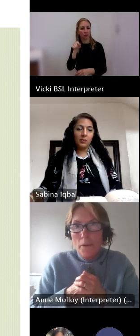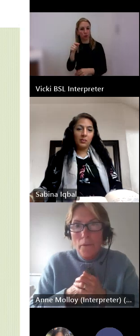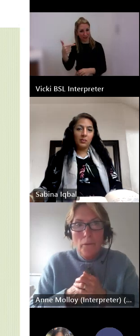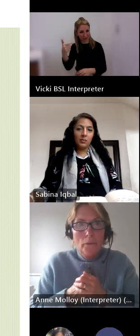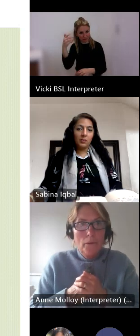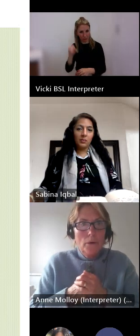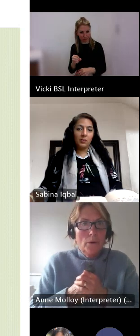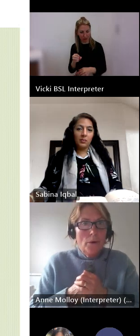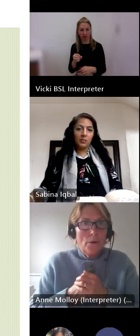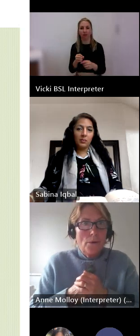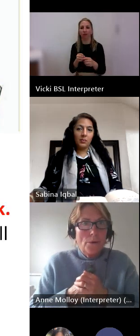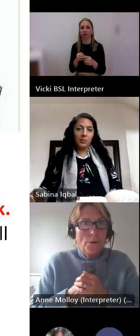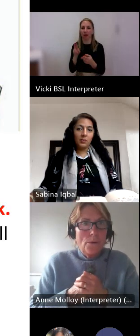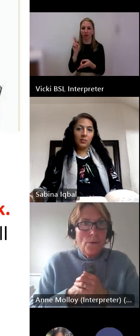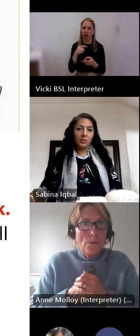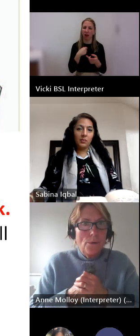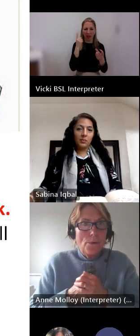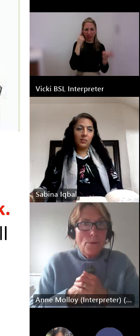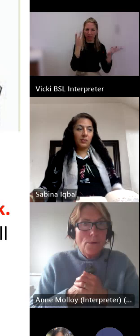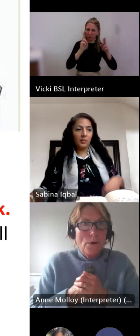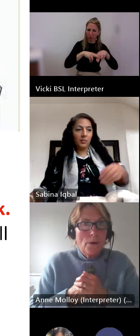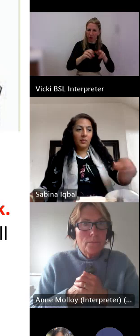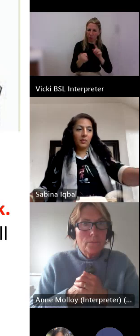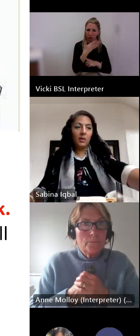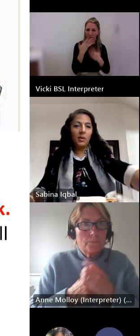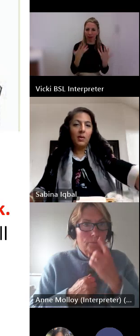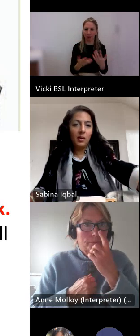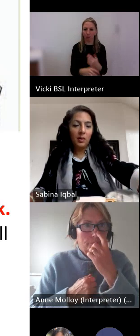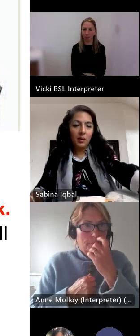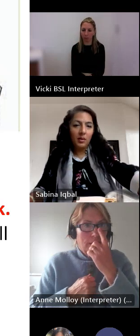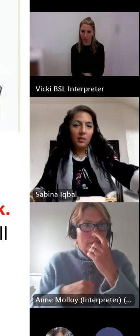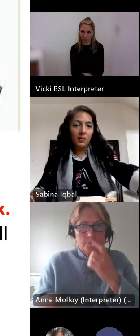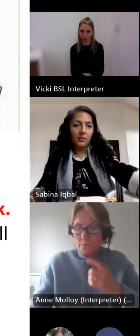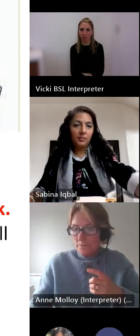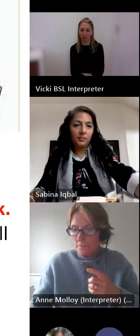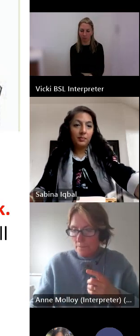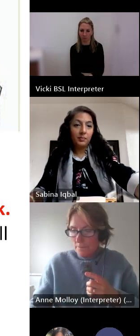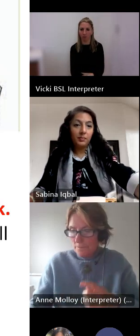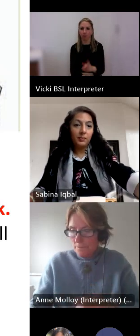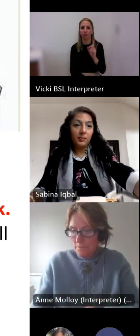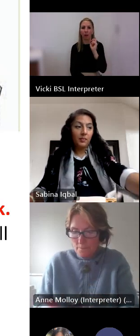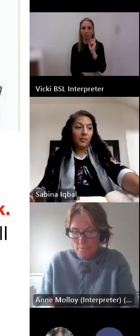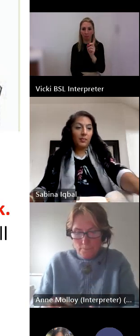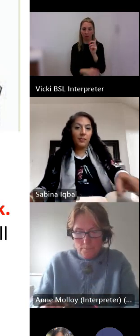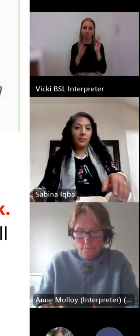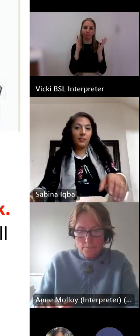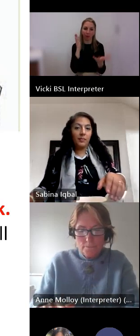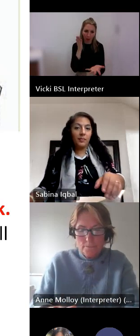Next, final slide, I think, on this one, Matt. However, the reality.